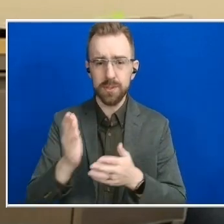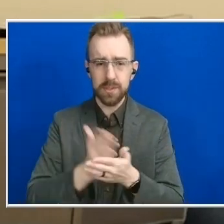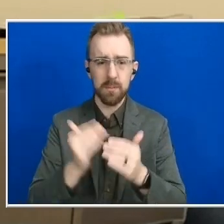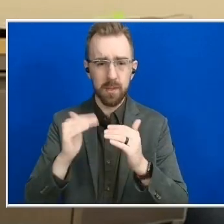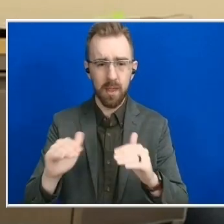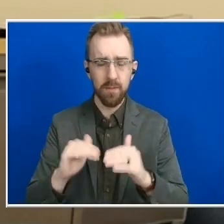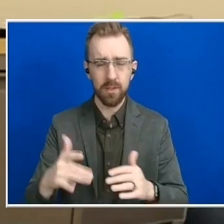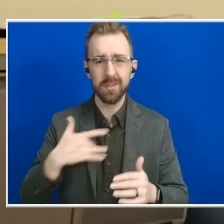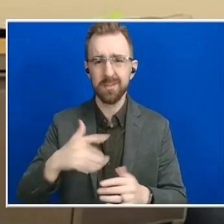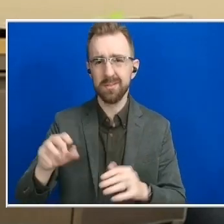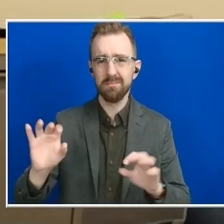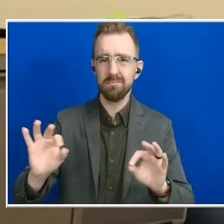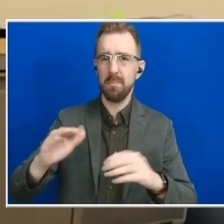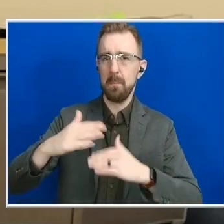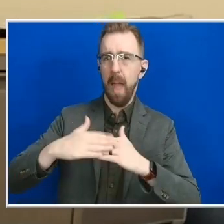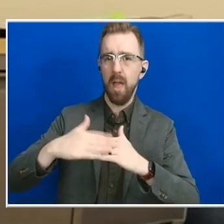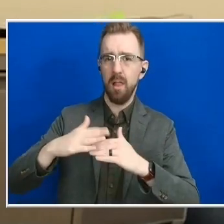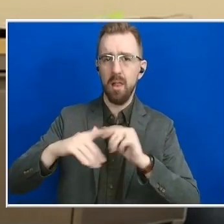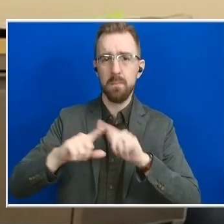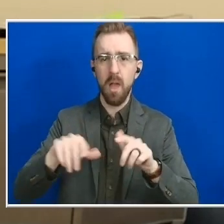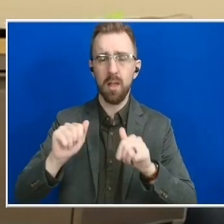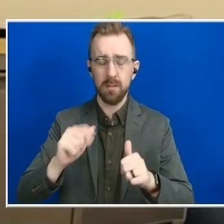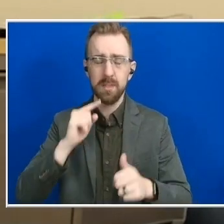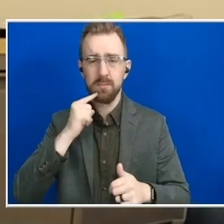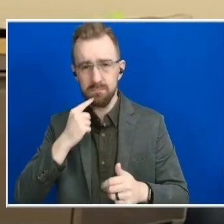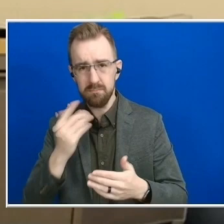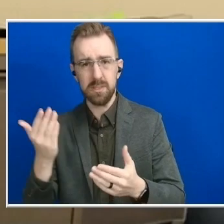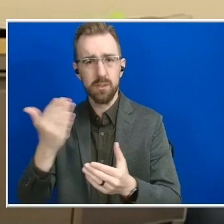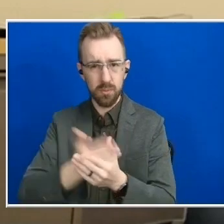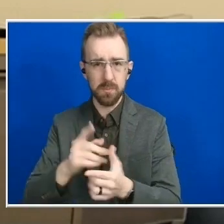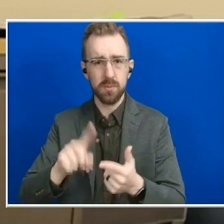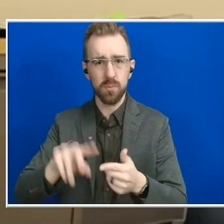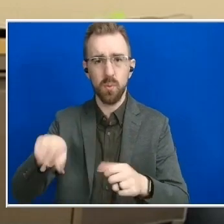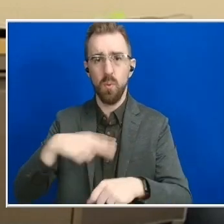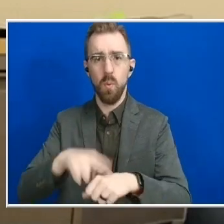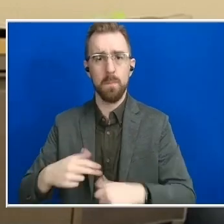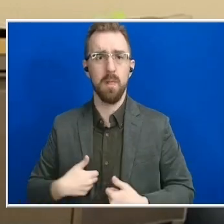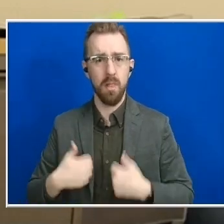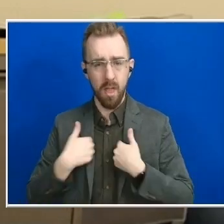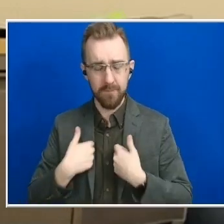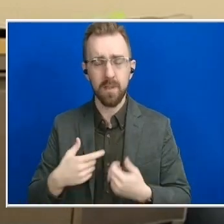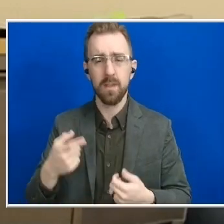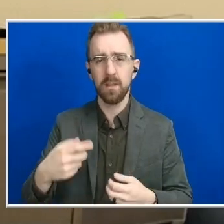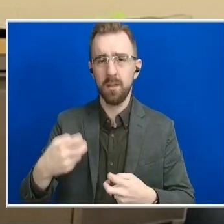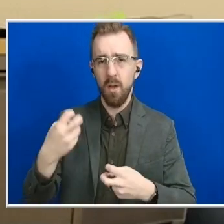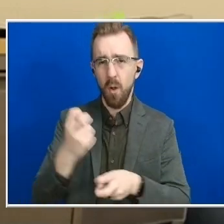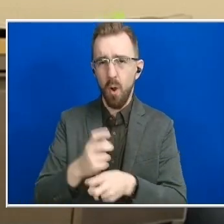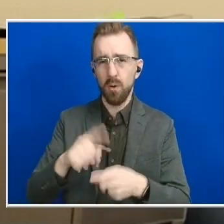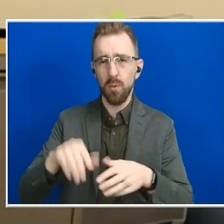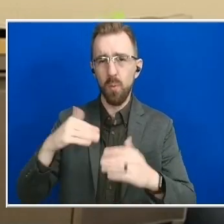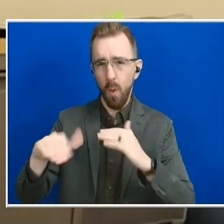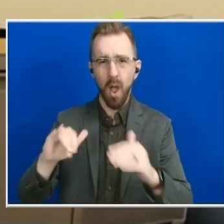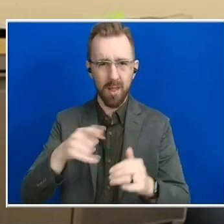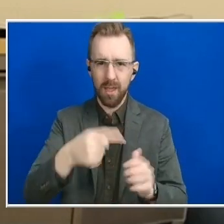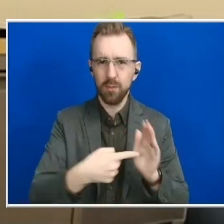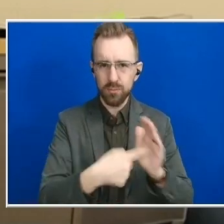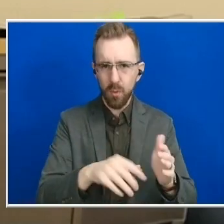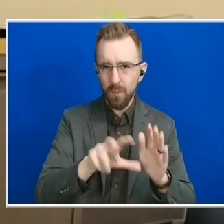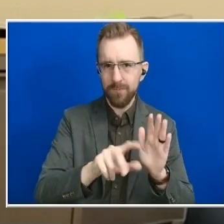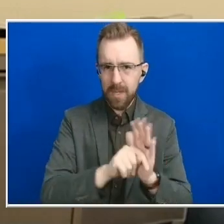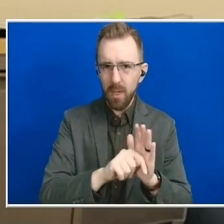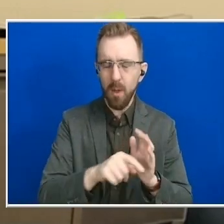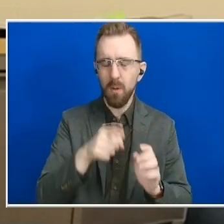mild, but can be quite debilitating and disruptive to normal life. You have trouble walking, like the patient that you showed in the video during